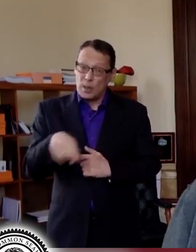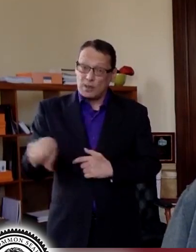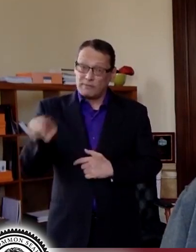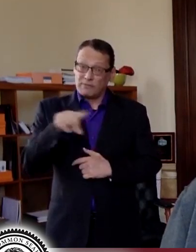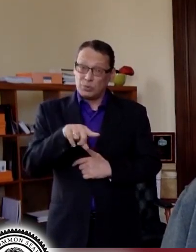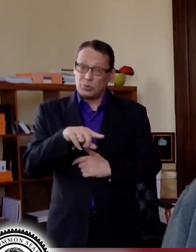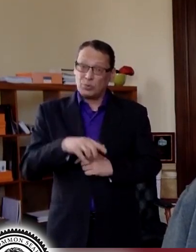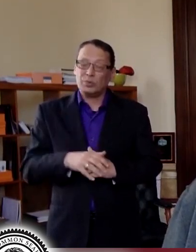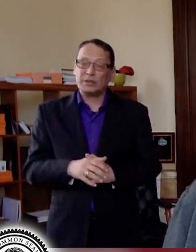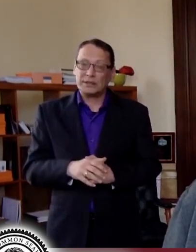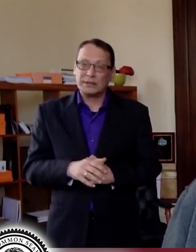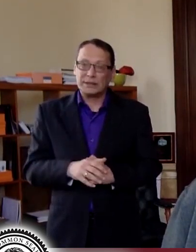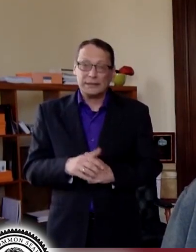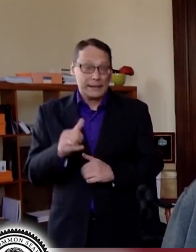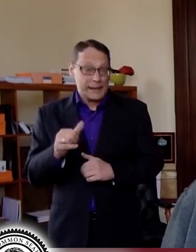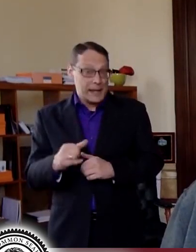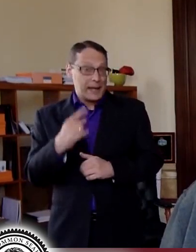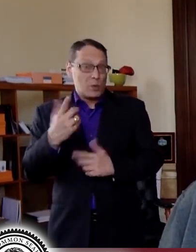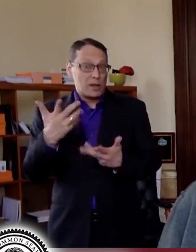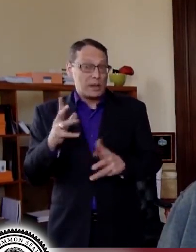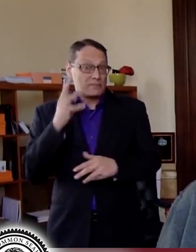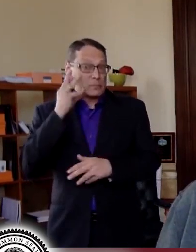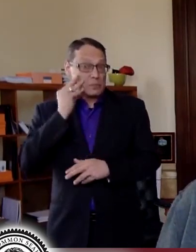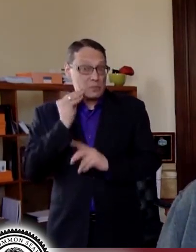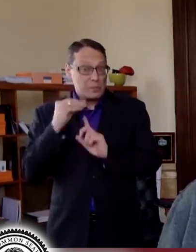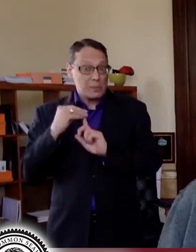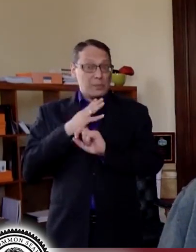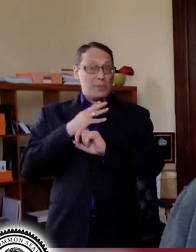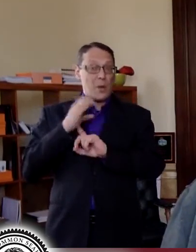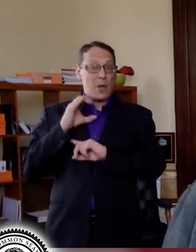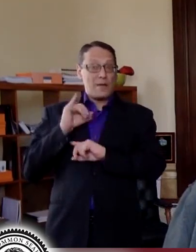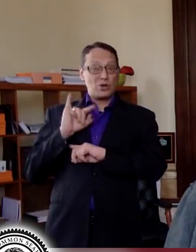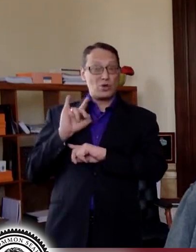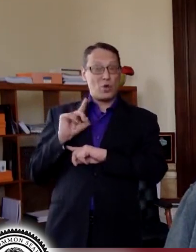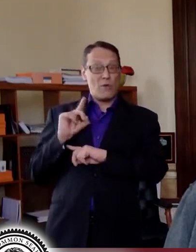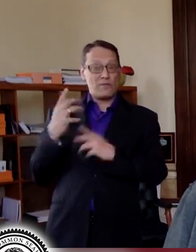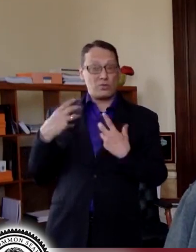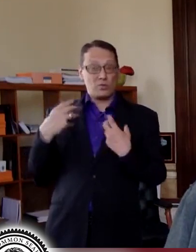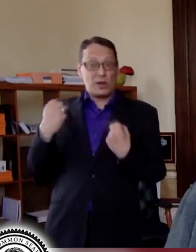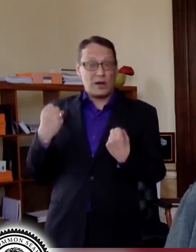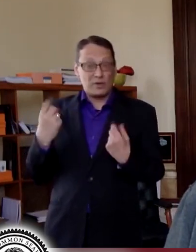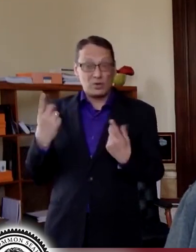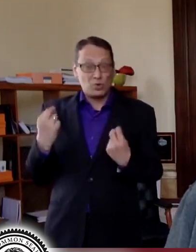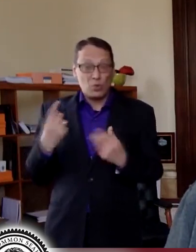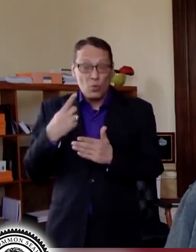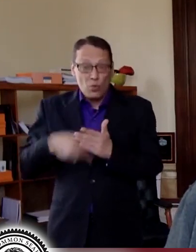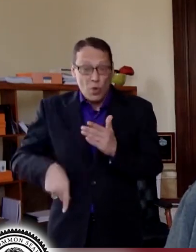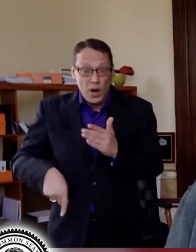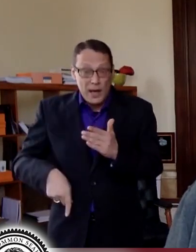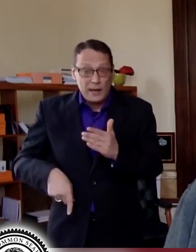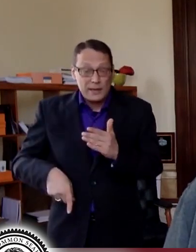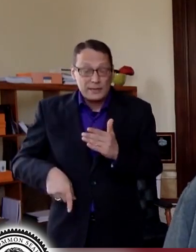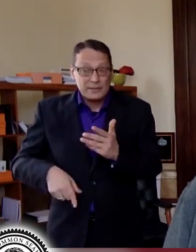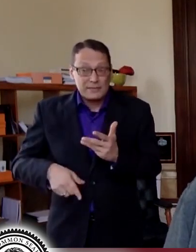as anyone who has had COVID and recovered, to all of you, is that you really just have to